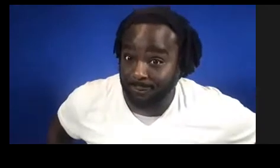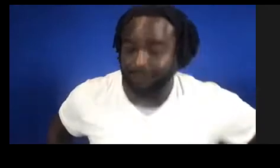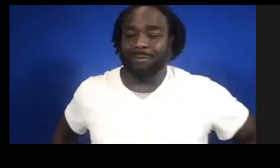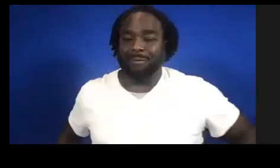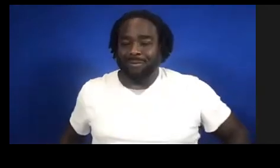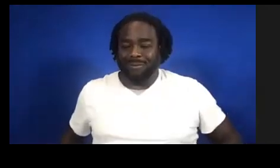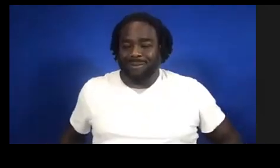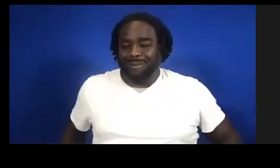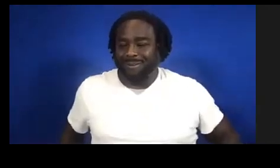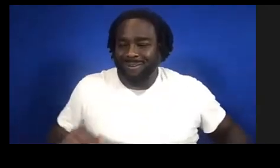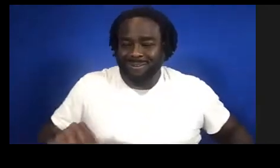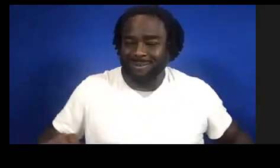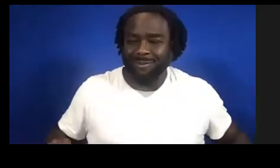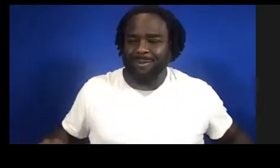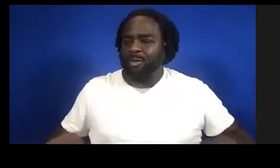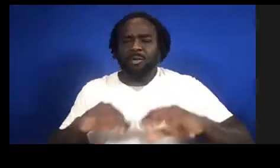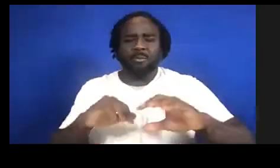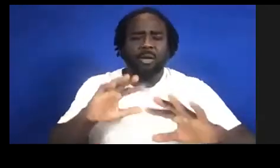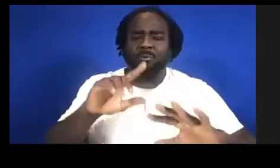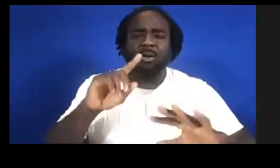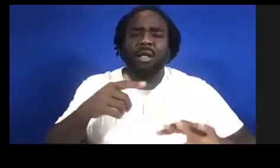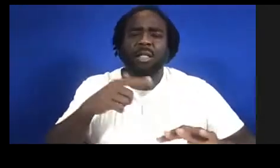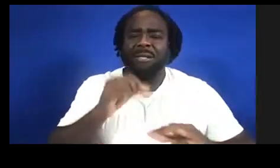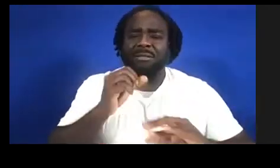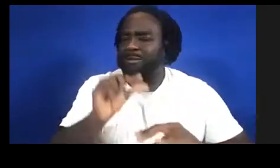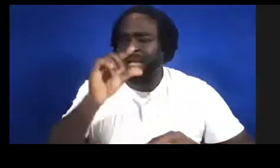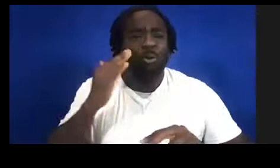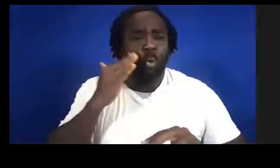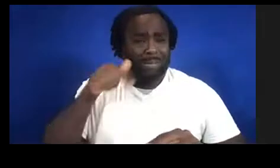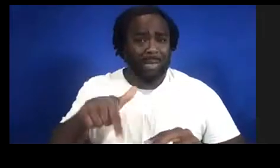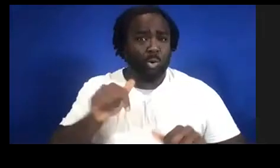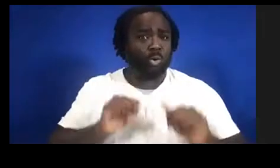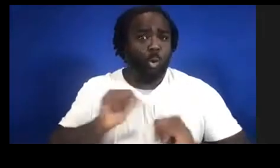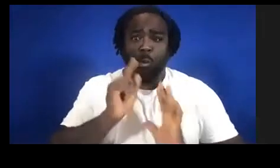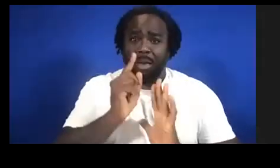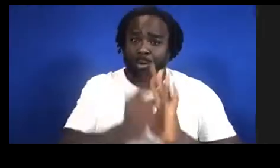But you know, sometimes it really depends on who the doctor is.